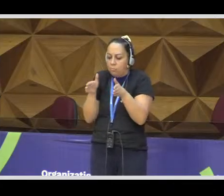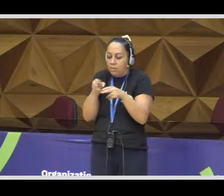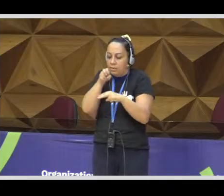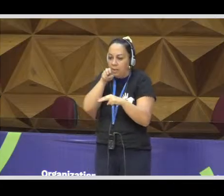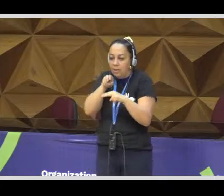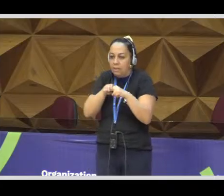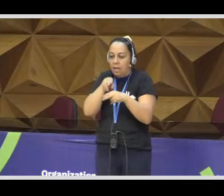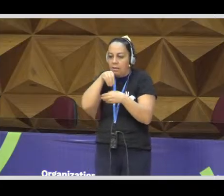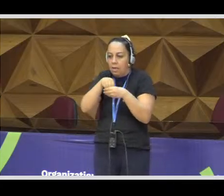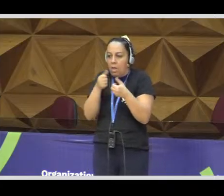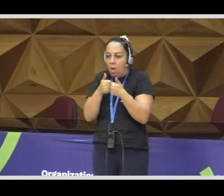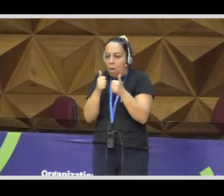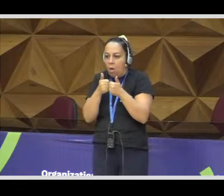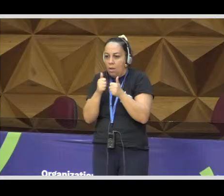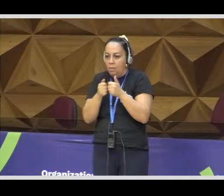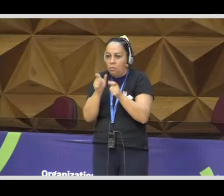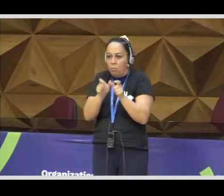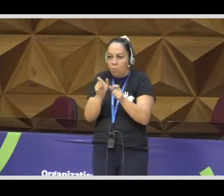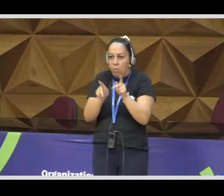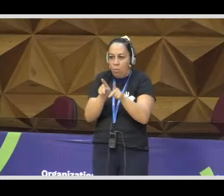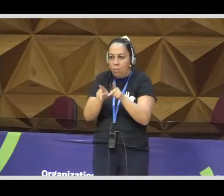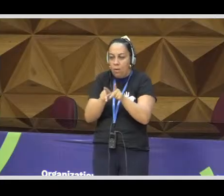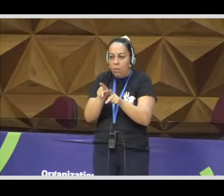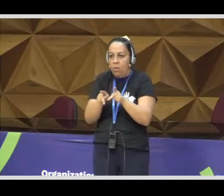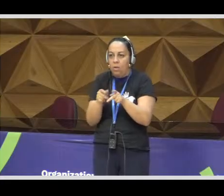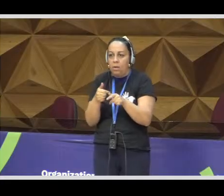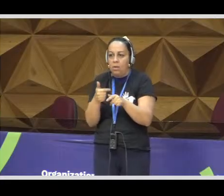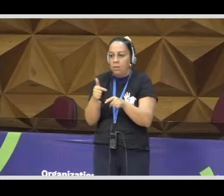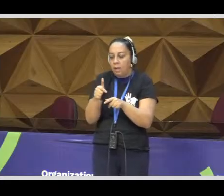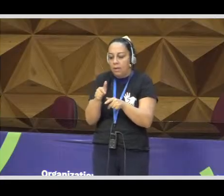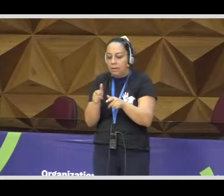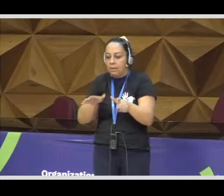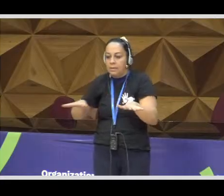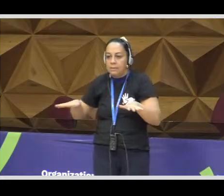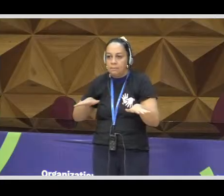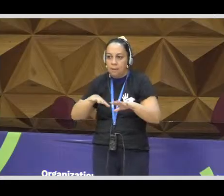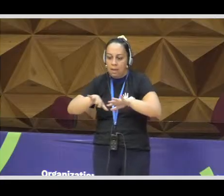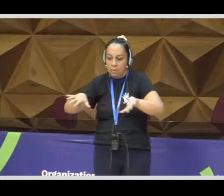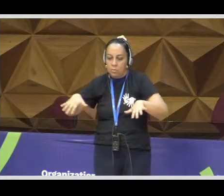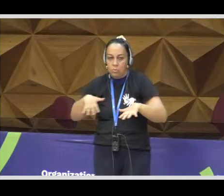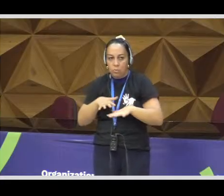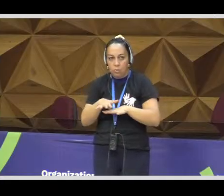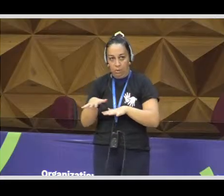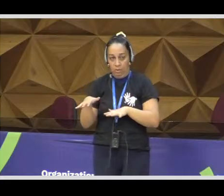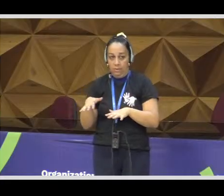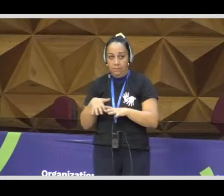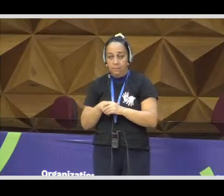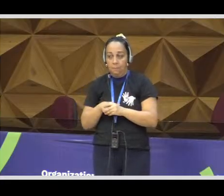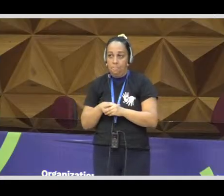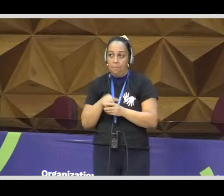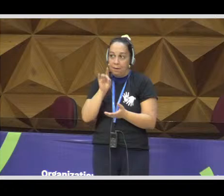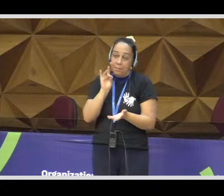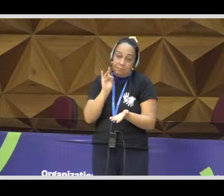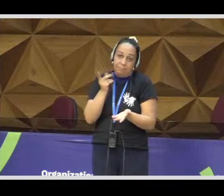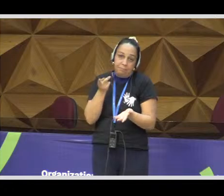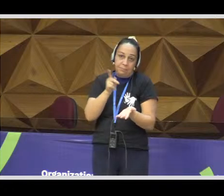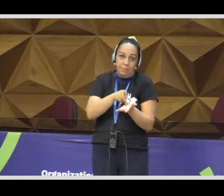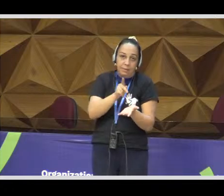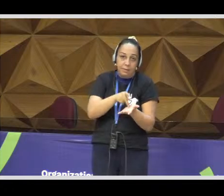of space. A lot of virtual reality applications, for example, might want you moving around, sword fighting